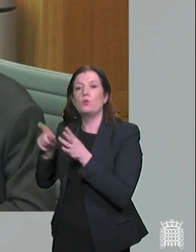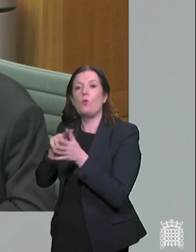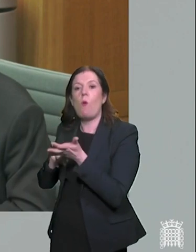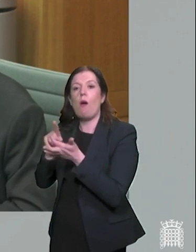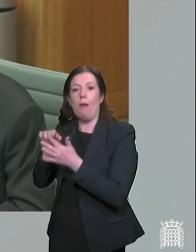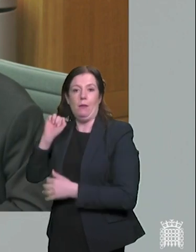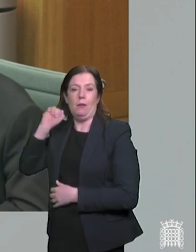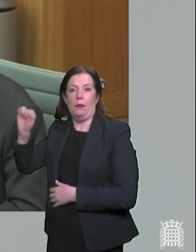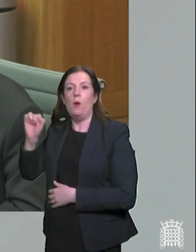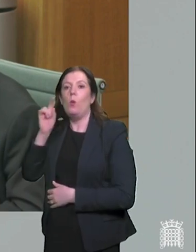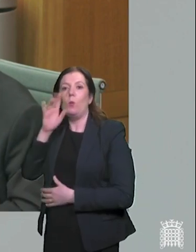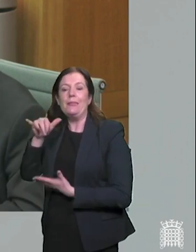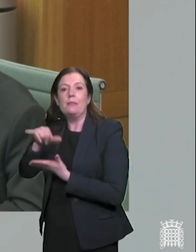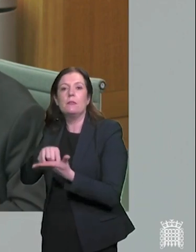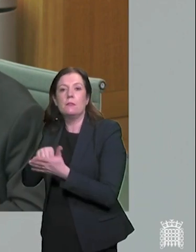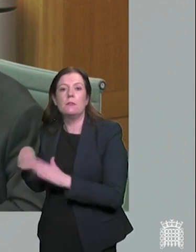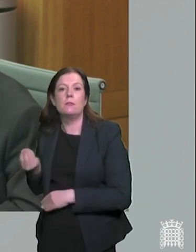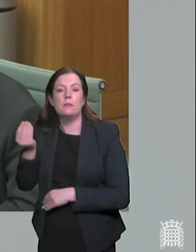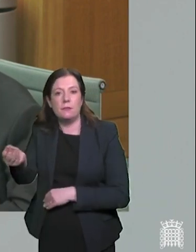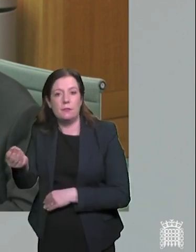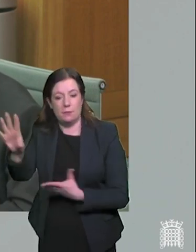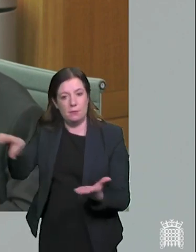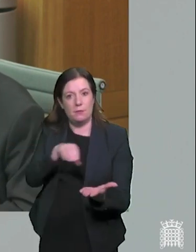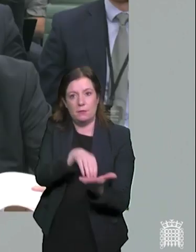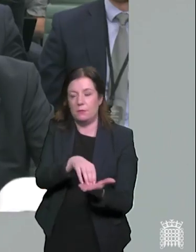signed witness submission.